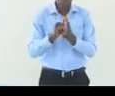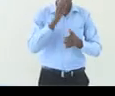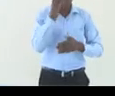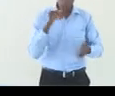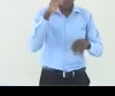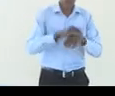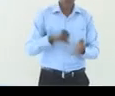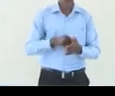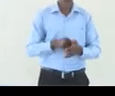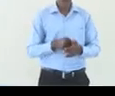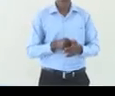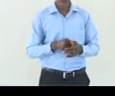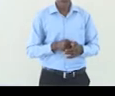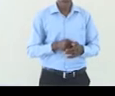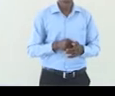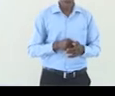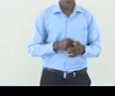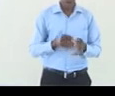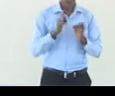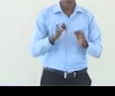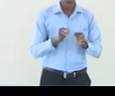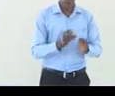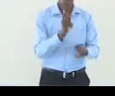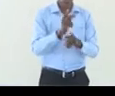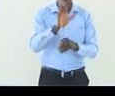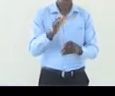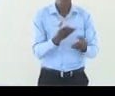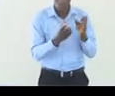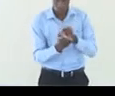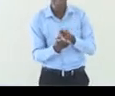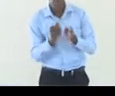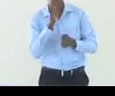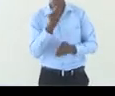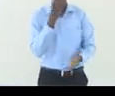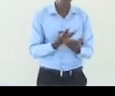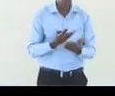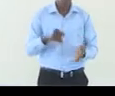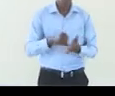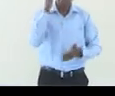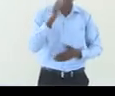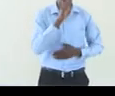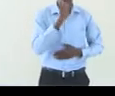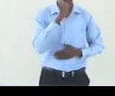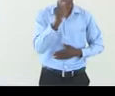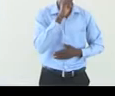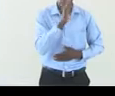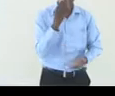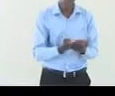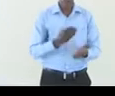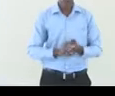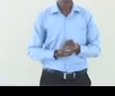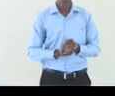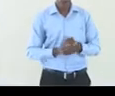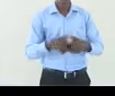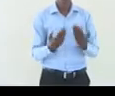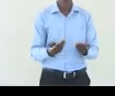So if you lay your bed in such a way that it won't be well, it won't be well. After laying a crooked bed, then